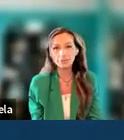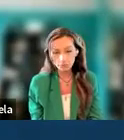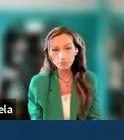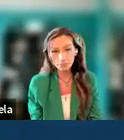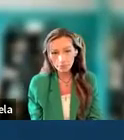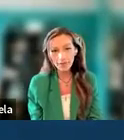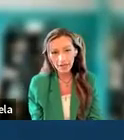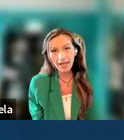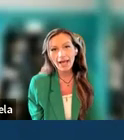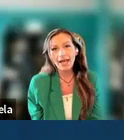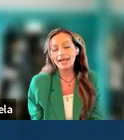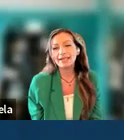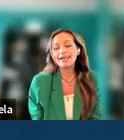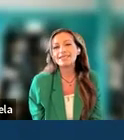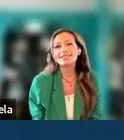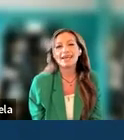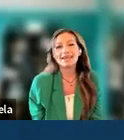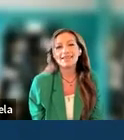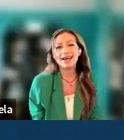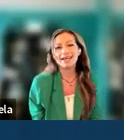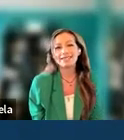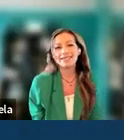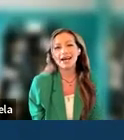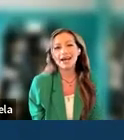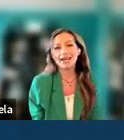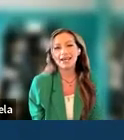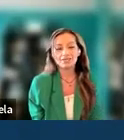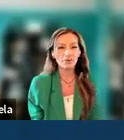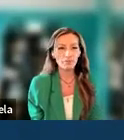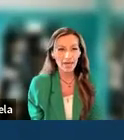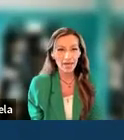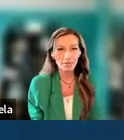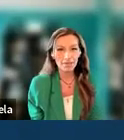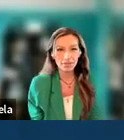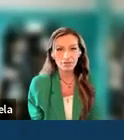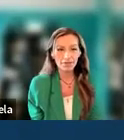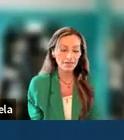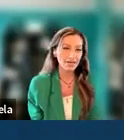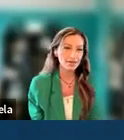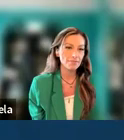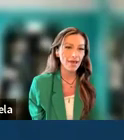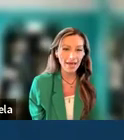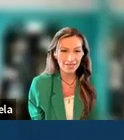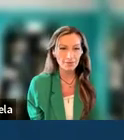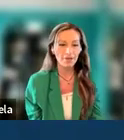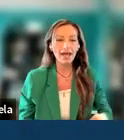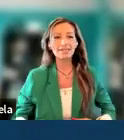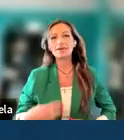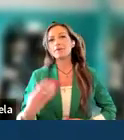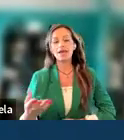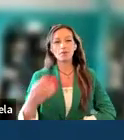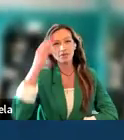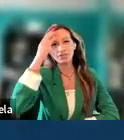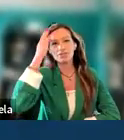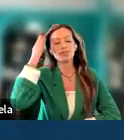area. And I like to say that I sort of became an adult